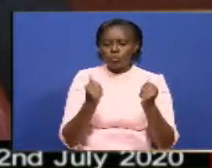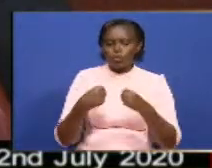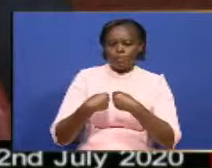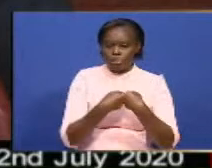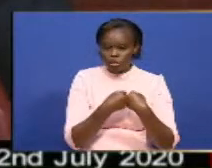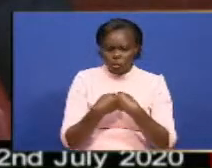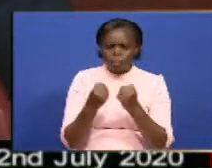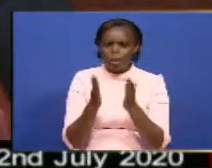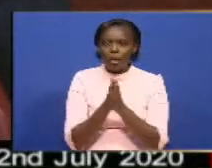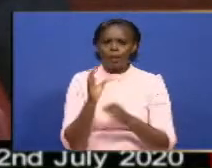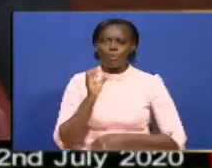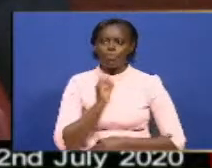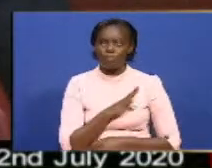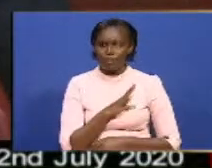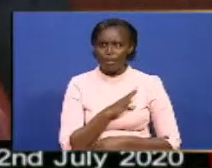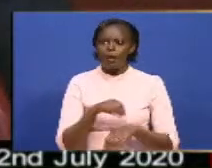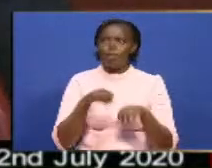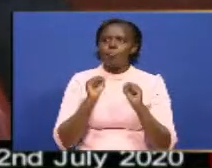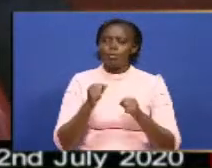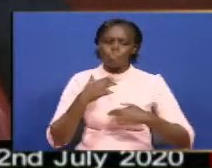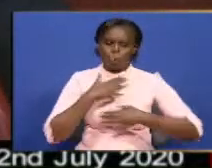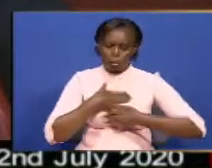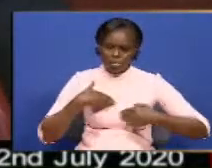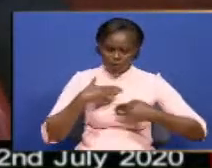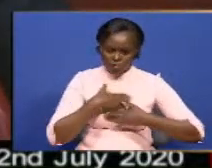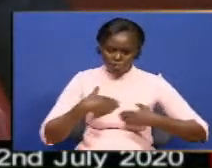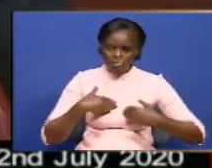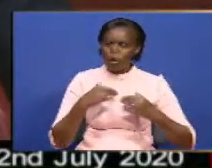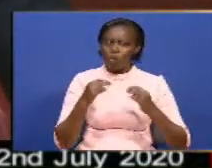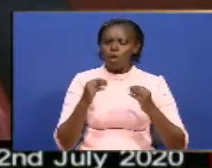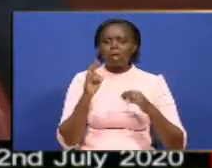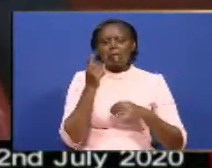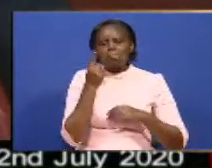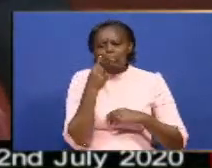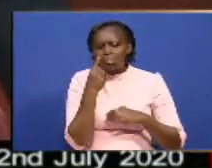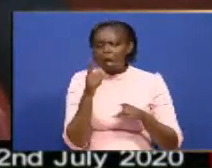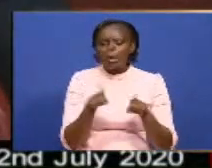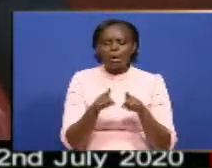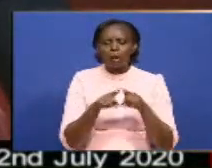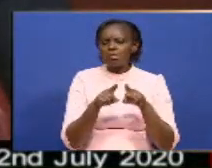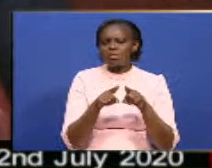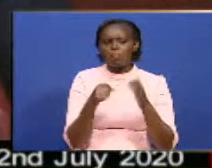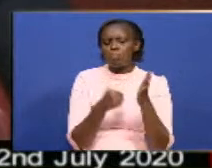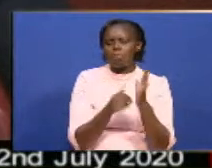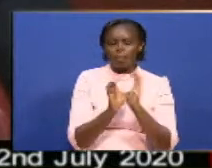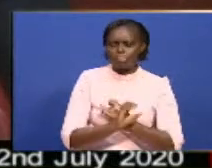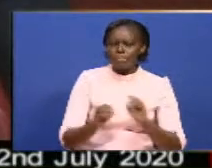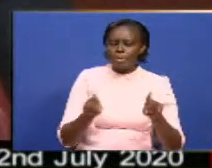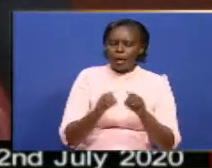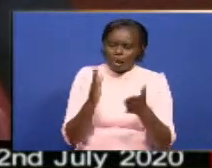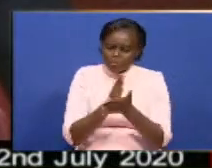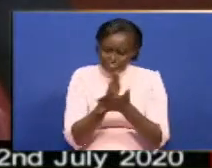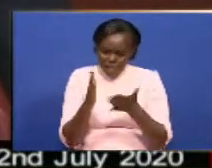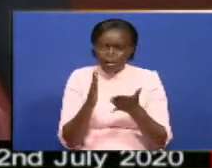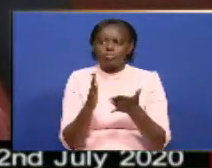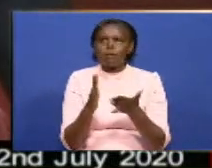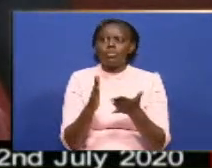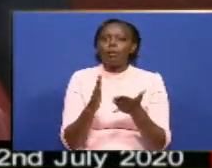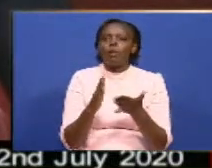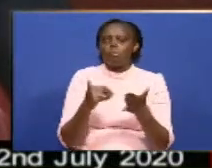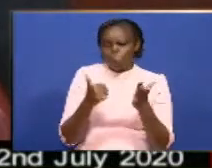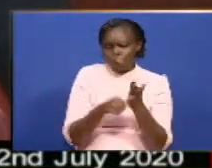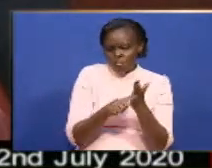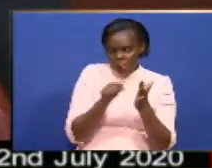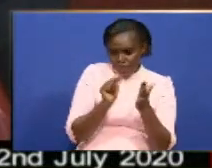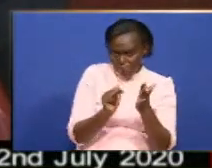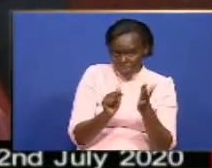challenges and those fears so that refugees are not seen as a nuisance, but as part and parcel of the